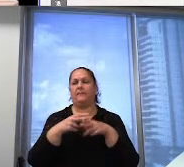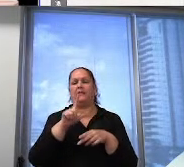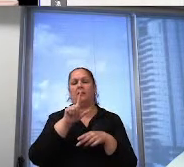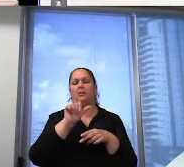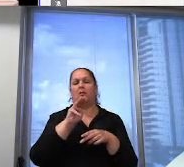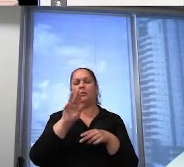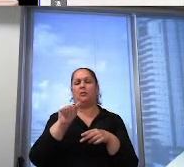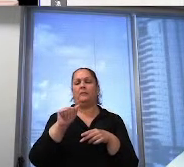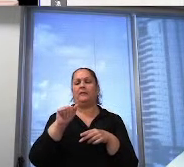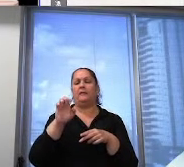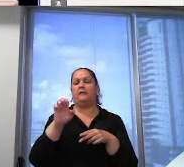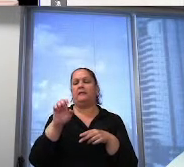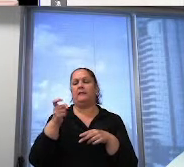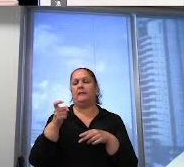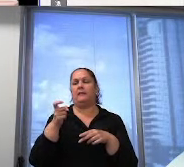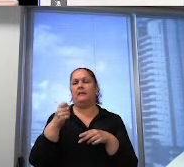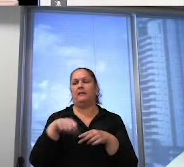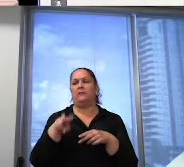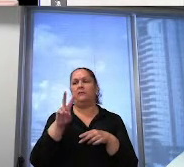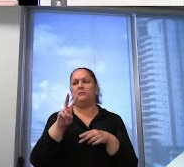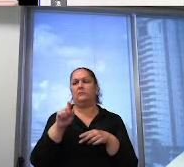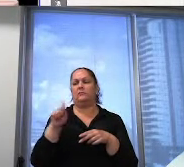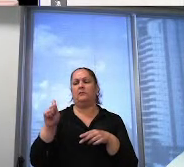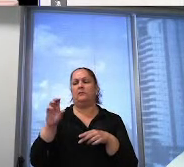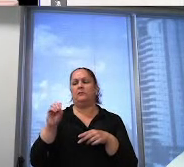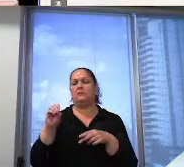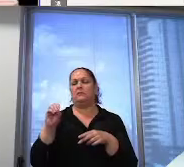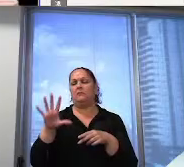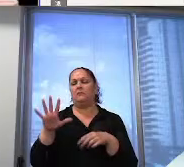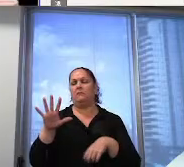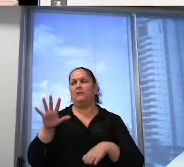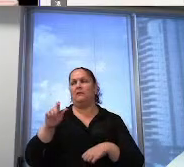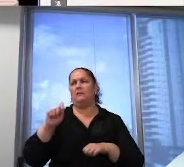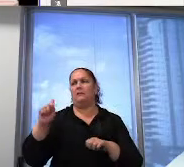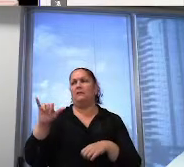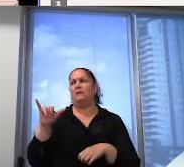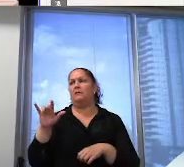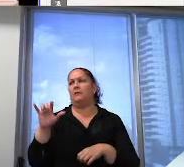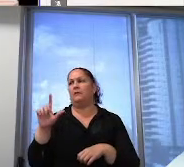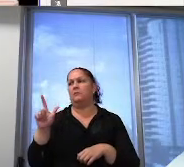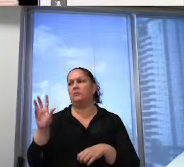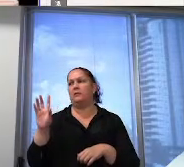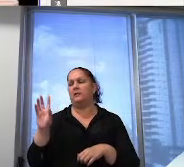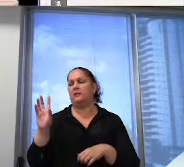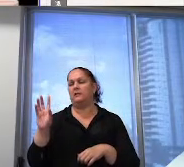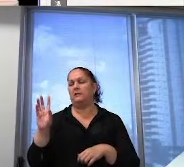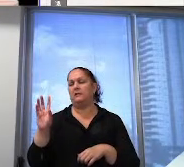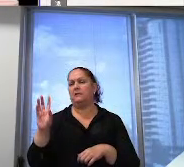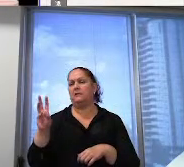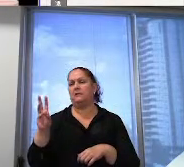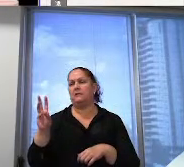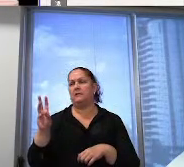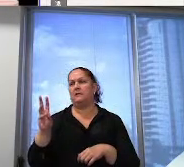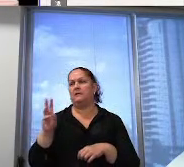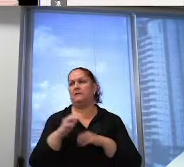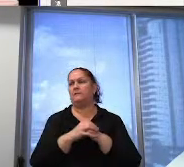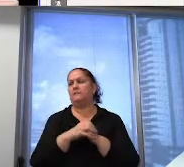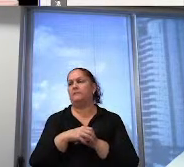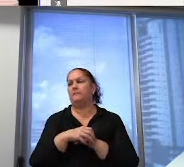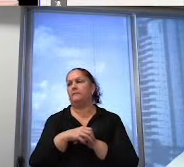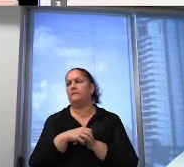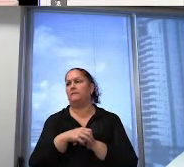spreadsheet. It's called LUMA EX 2.05 FY26 LTIP budget filing